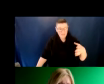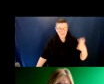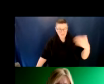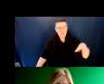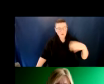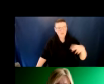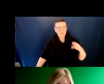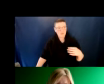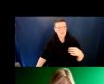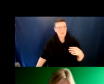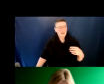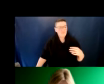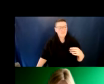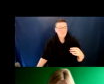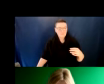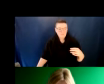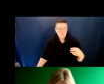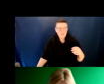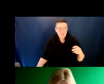but I'll explain more and it'll make more sense.